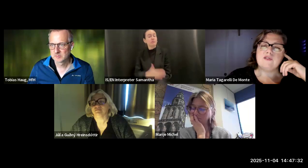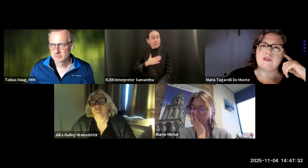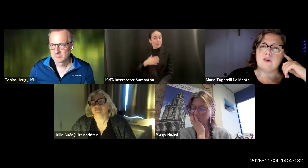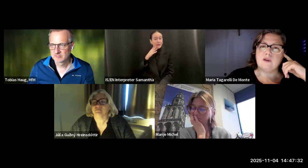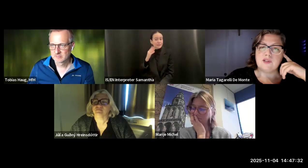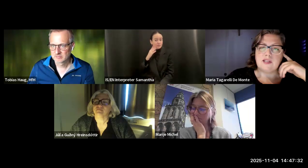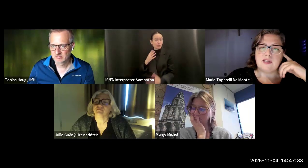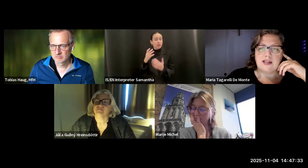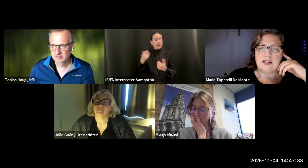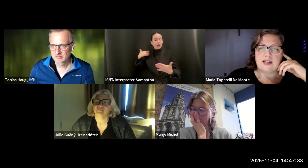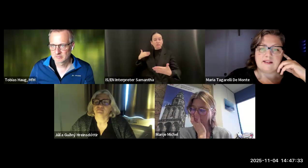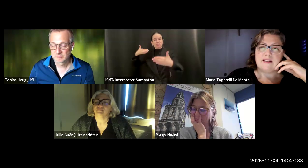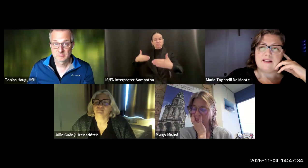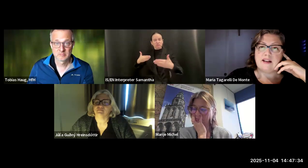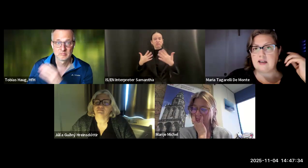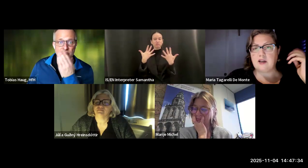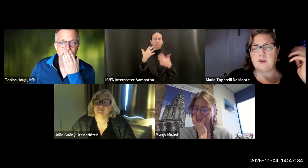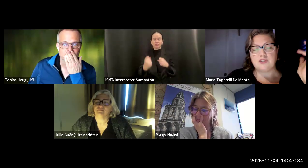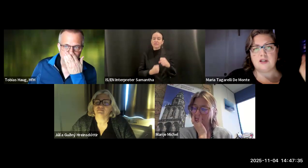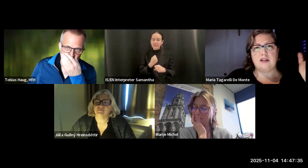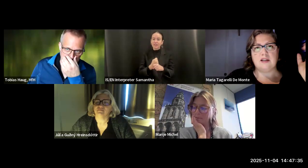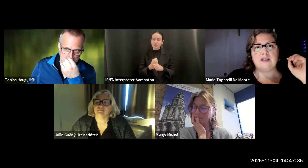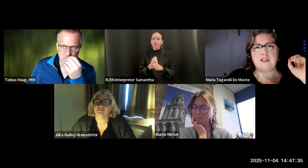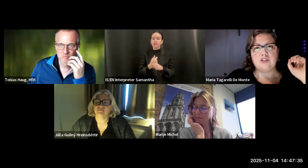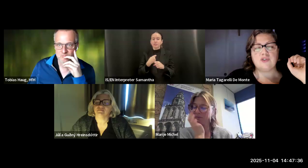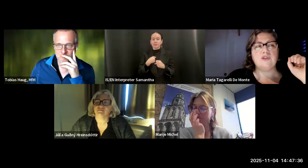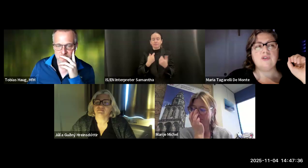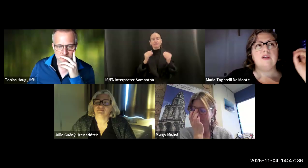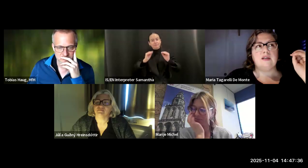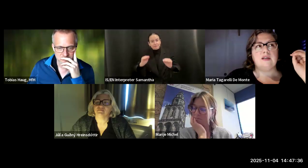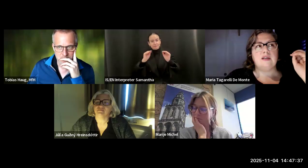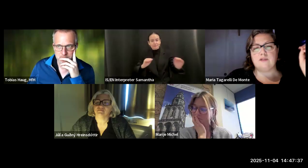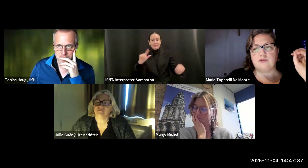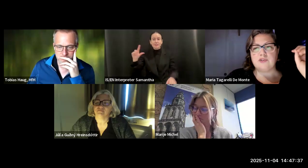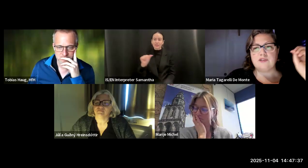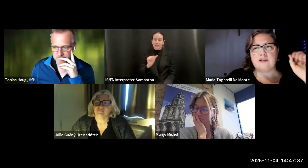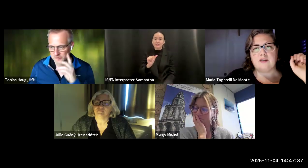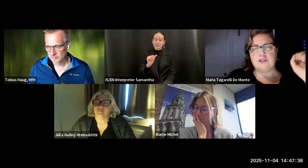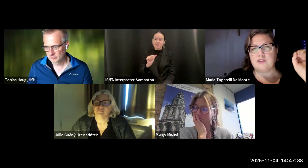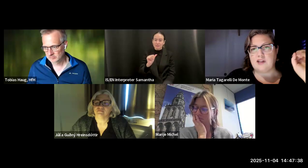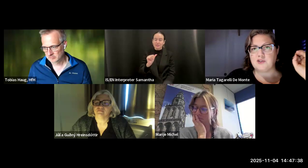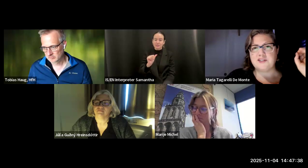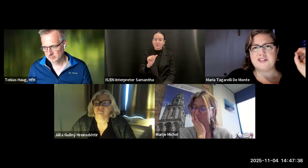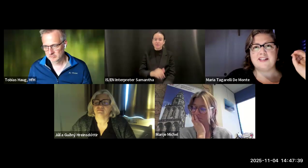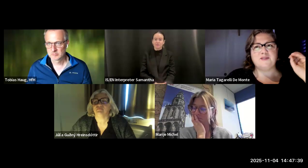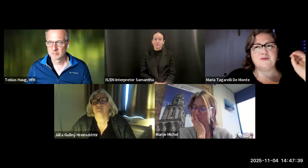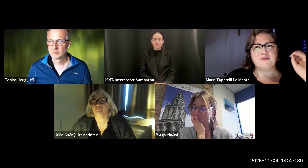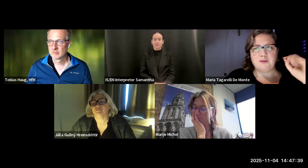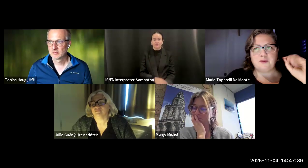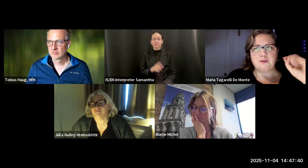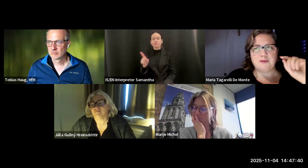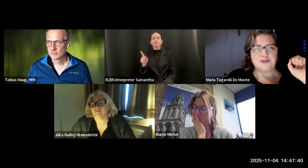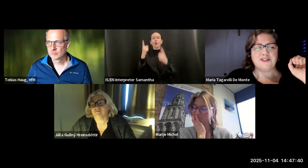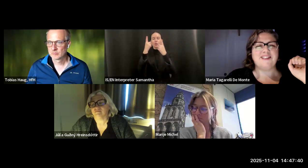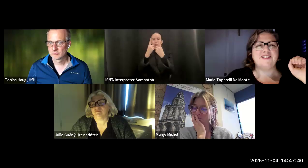in the 10 years working as an Italian Sign Language teacher at the University of International Studies